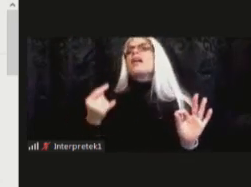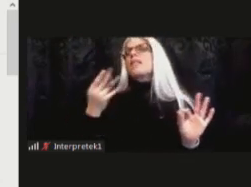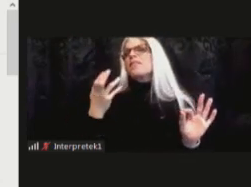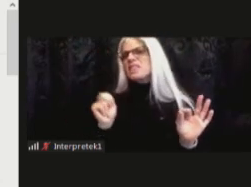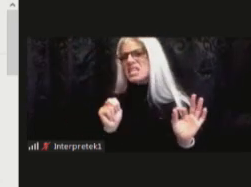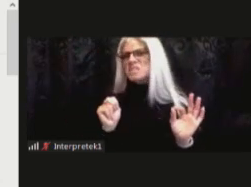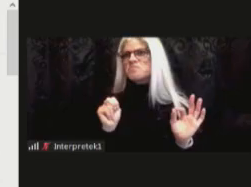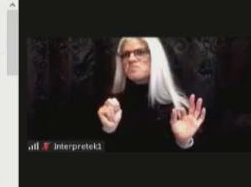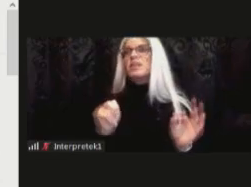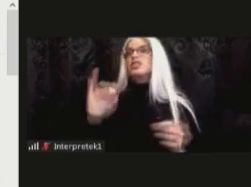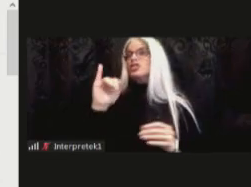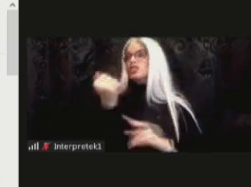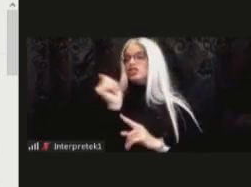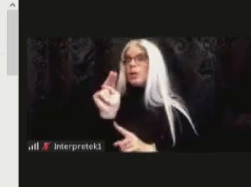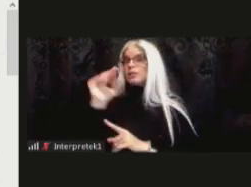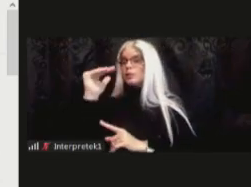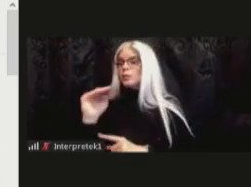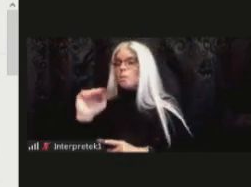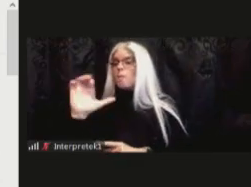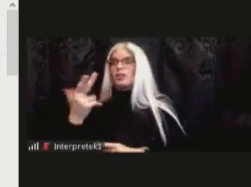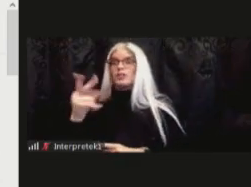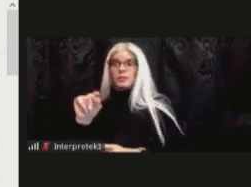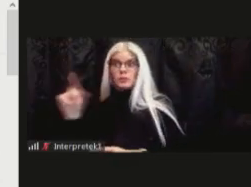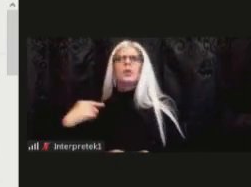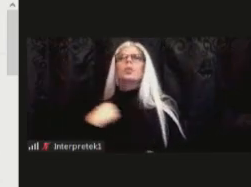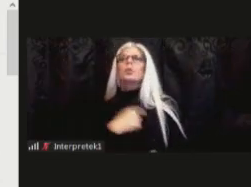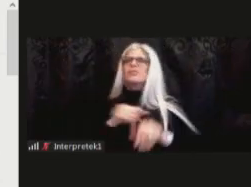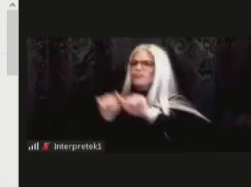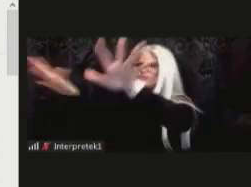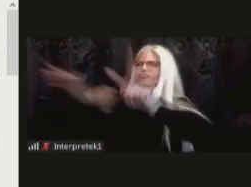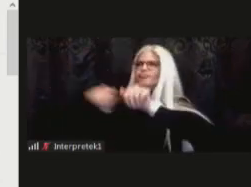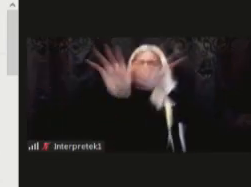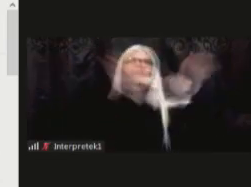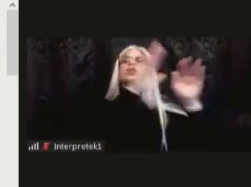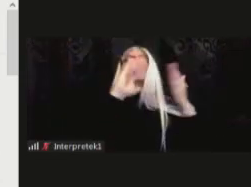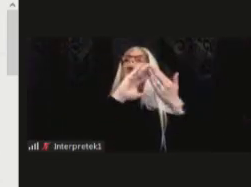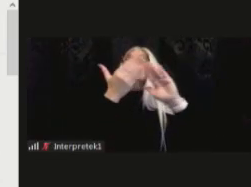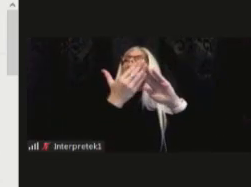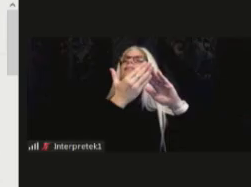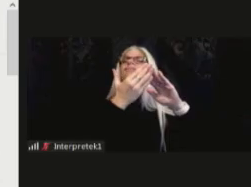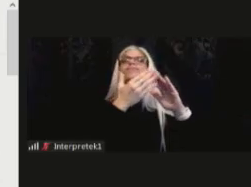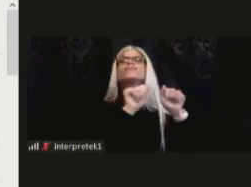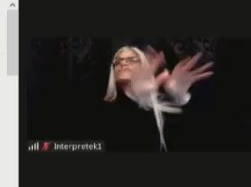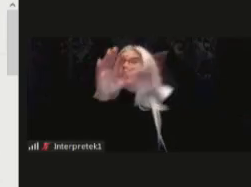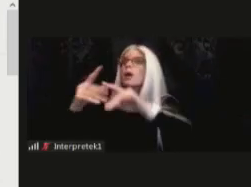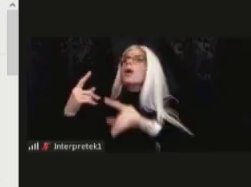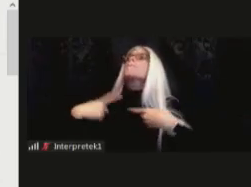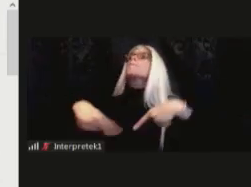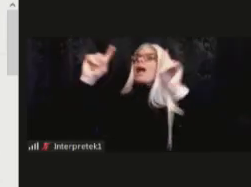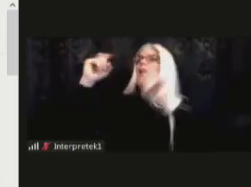January through March 2020, the city led community outreach, like Fometa was talking about. We got the first draft of the Housing Action Plan in March